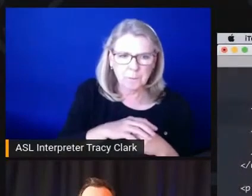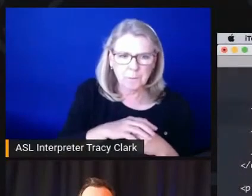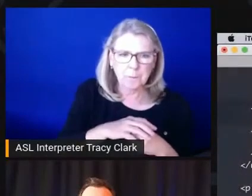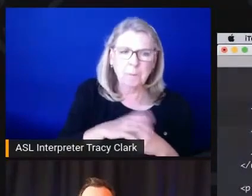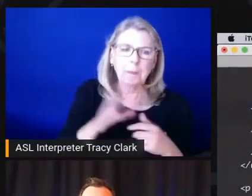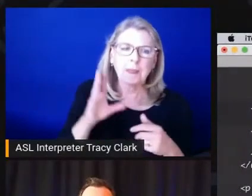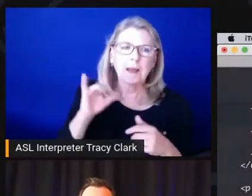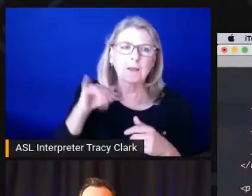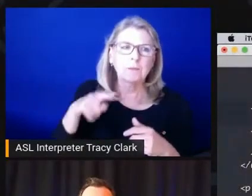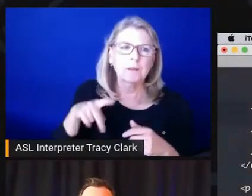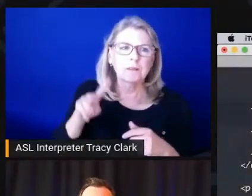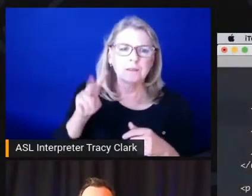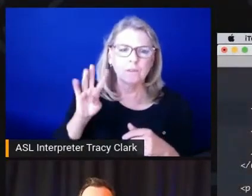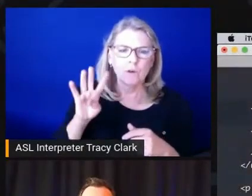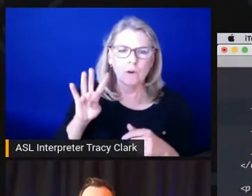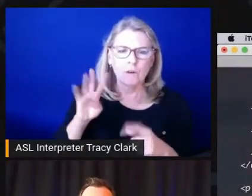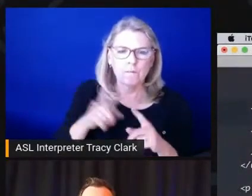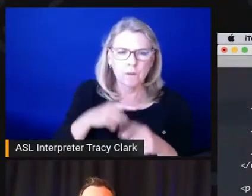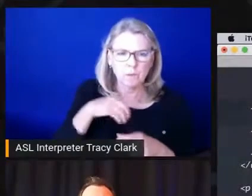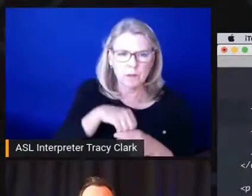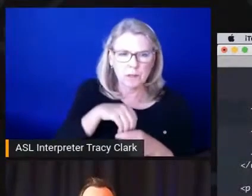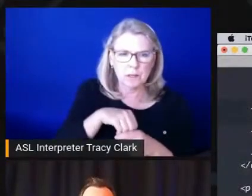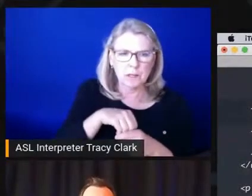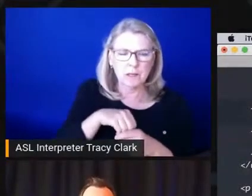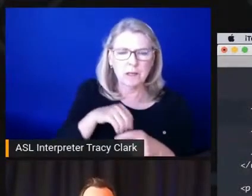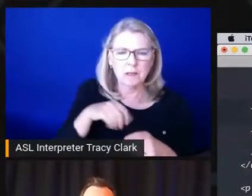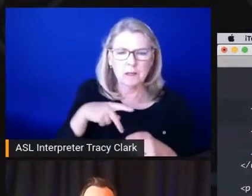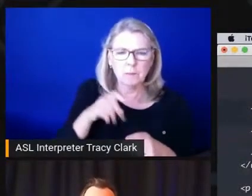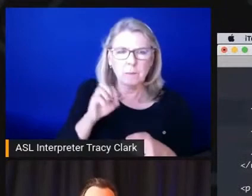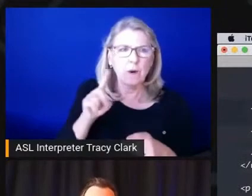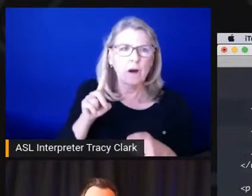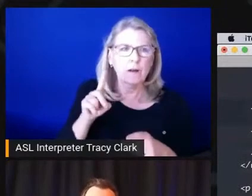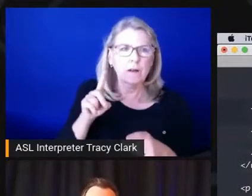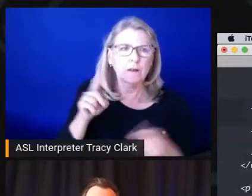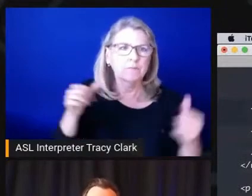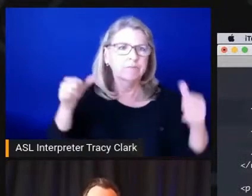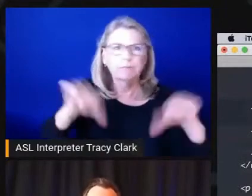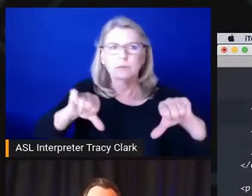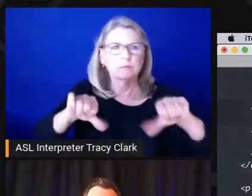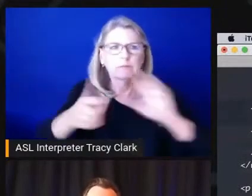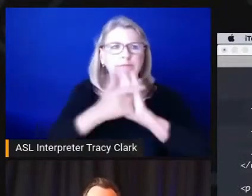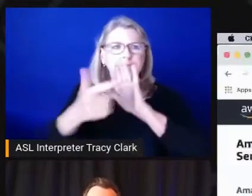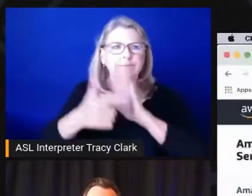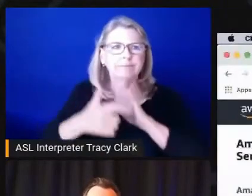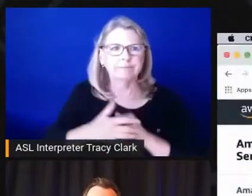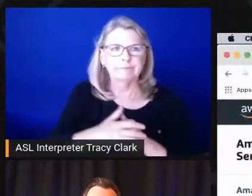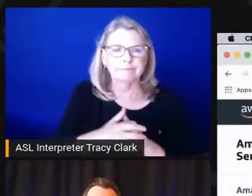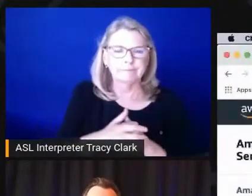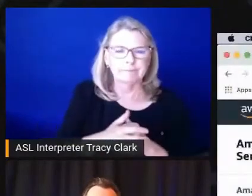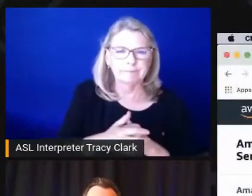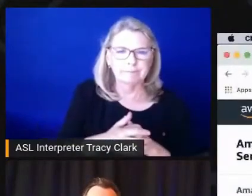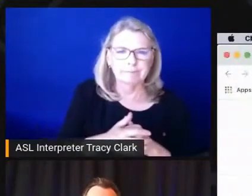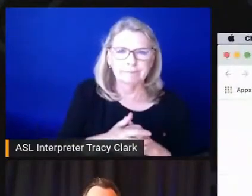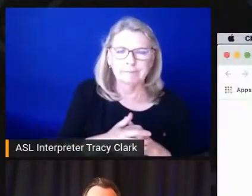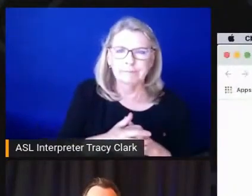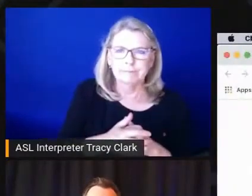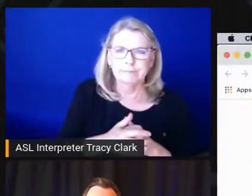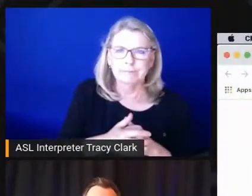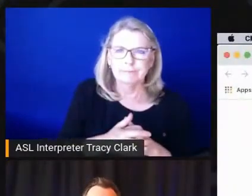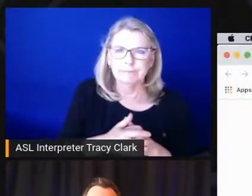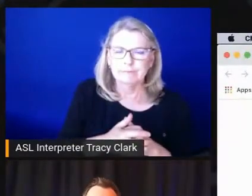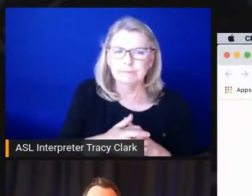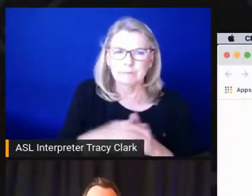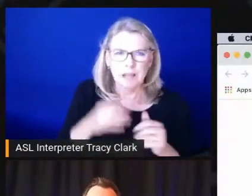IPv4 connectivity from within the pod will be disallowed. And I think I should be able